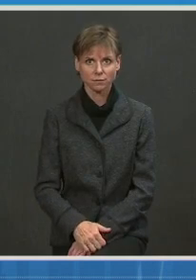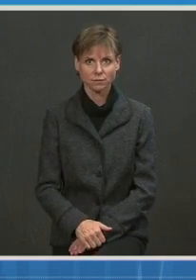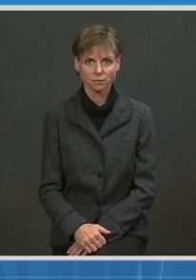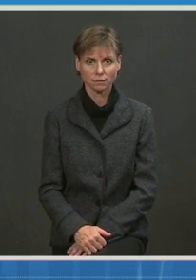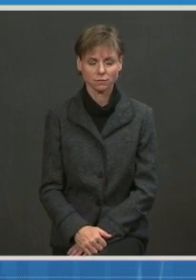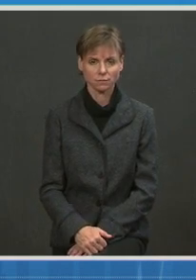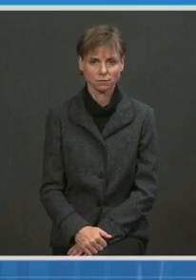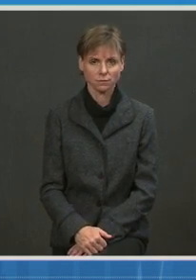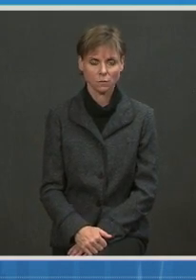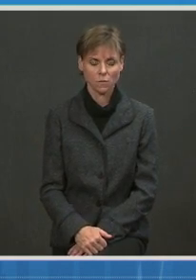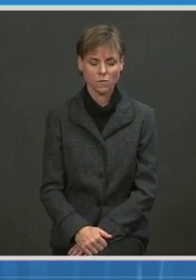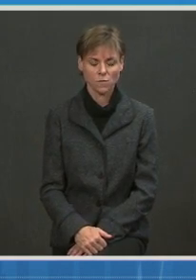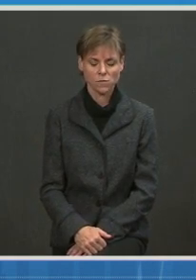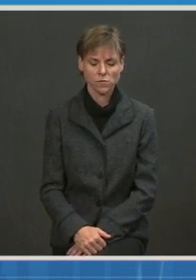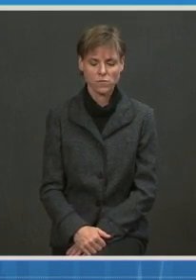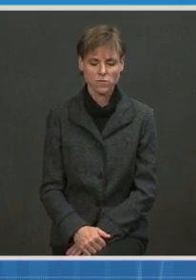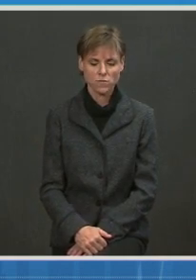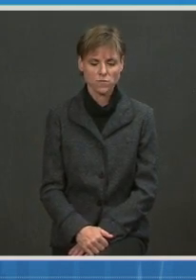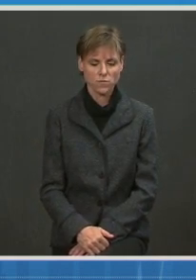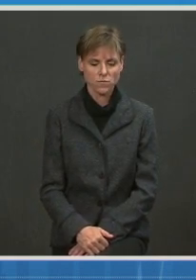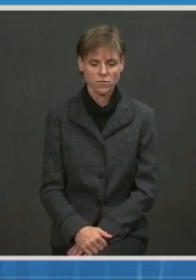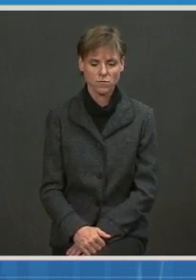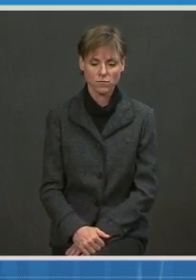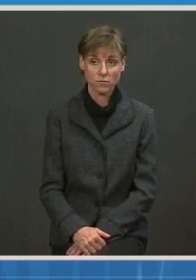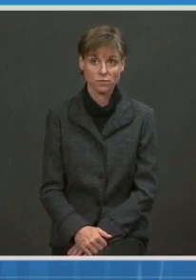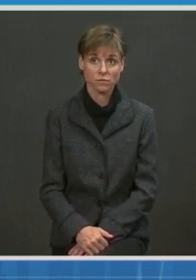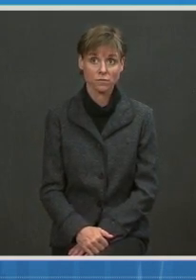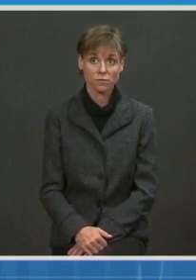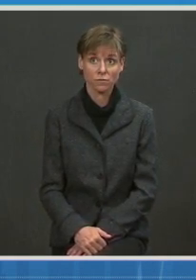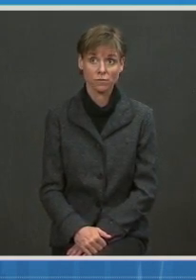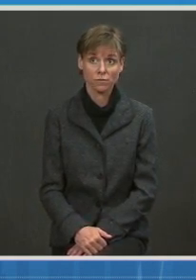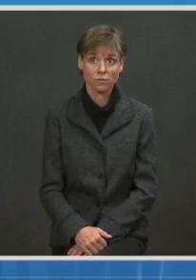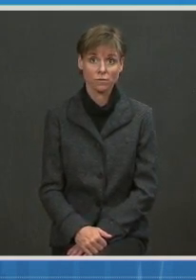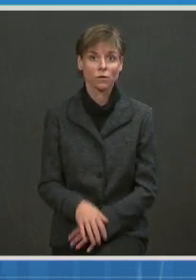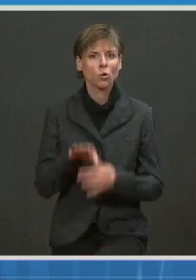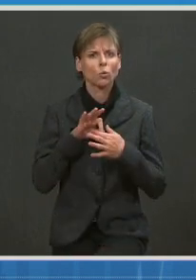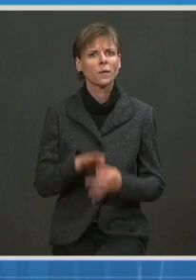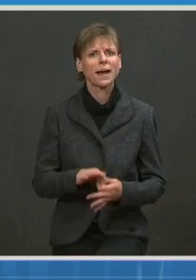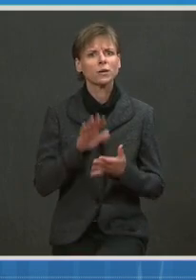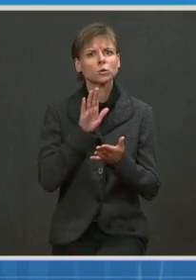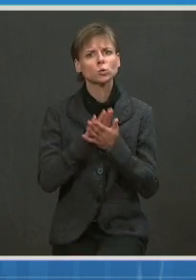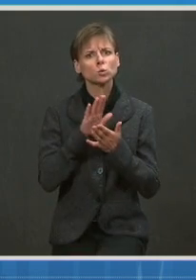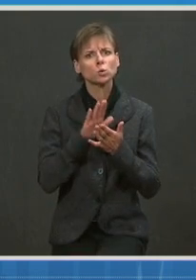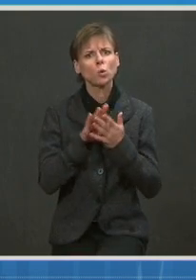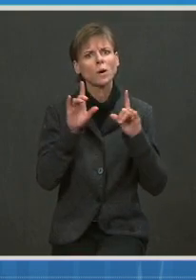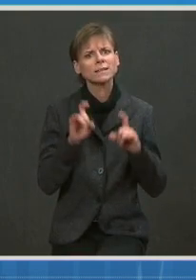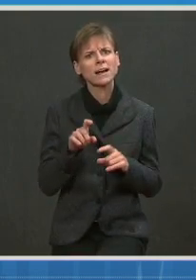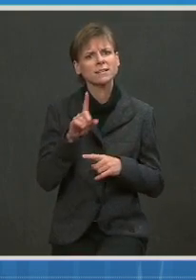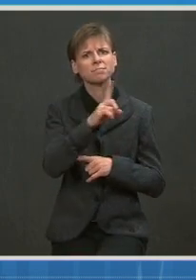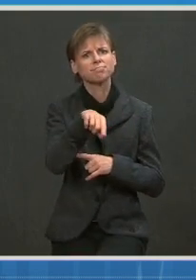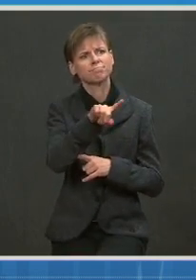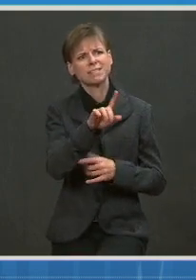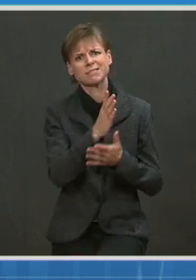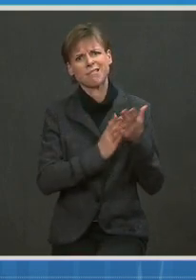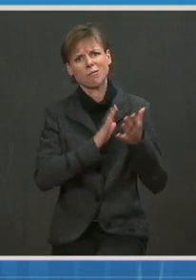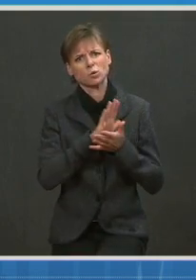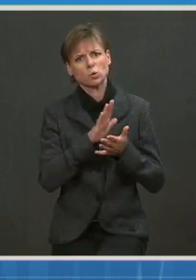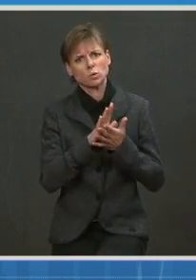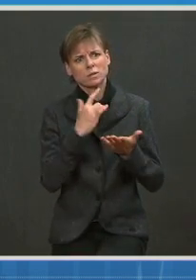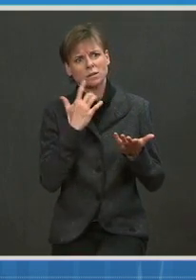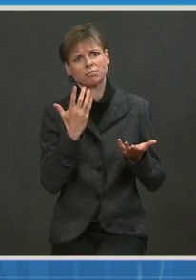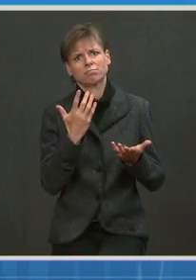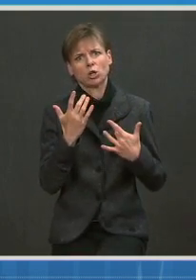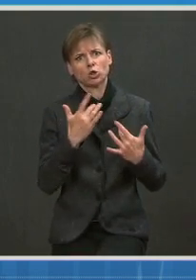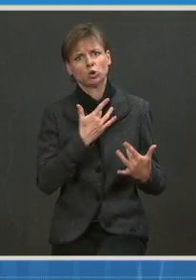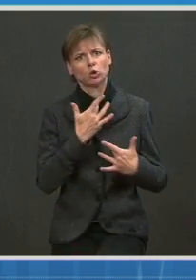On the school testing, there's been concern from schools that they are not able to use the rapid tests